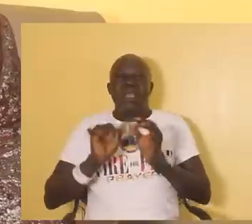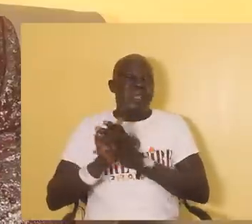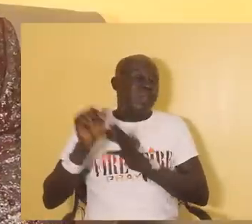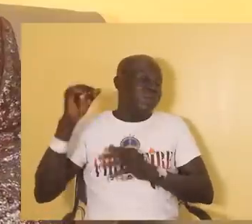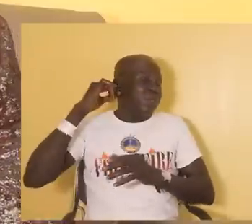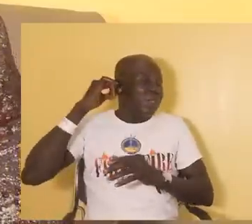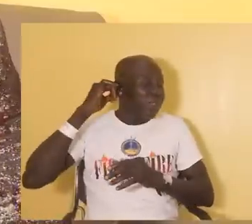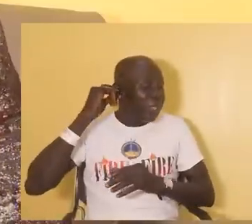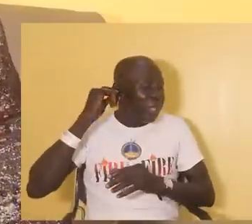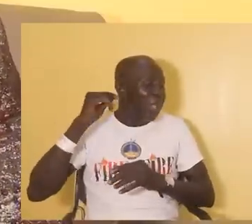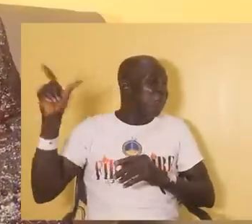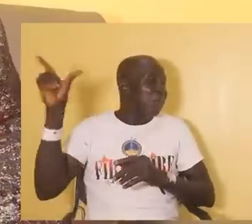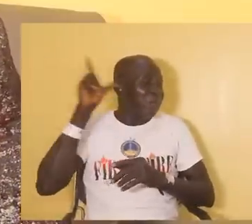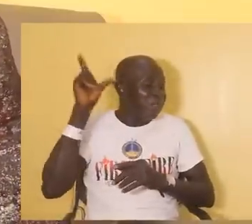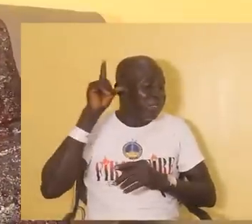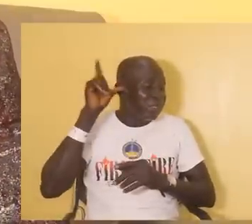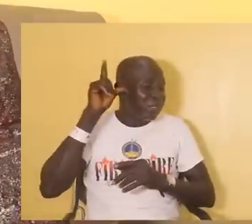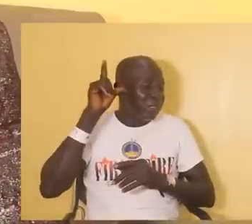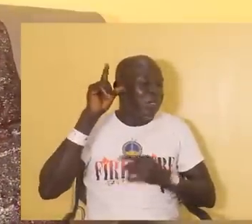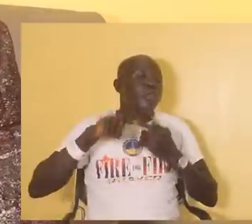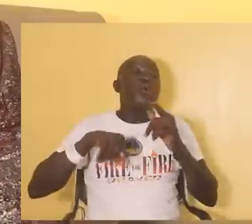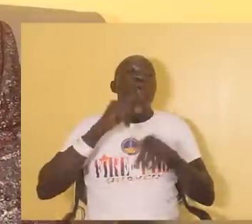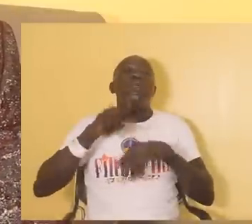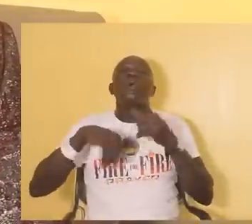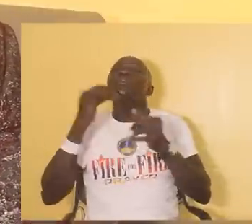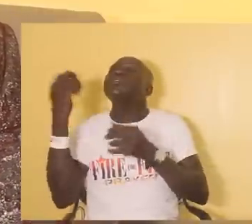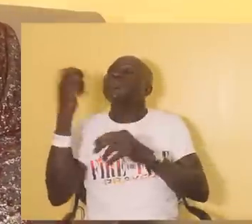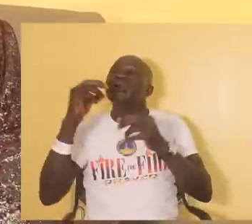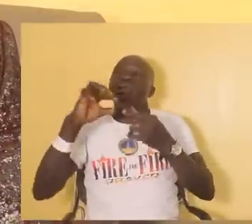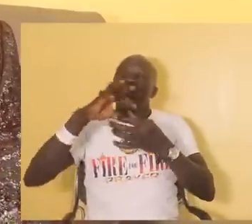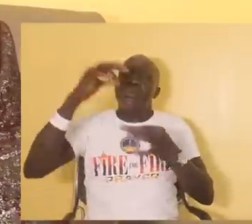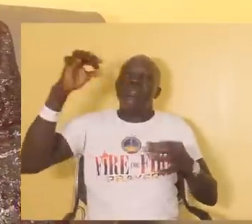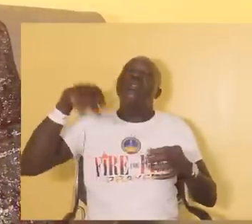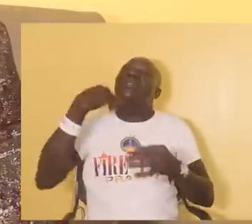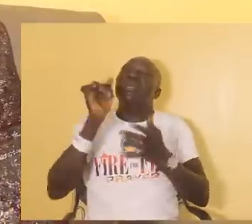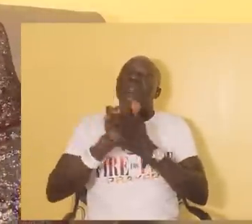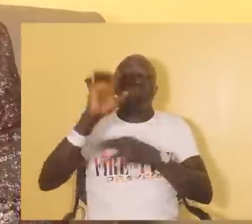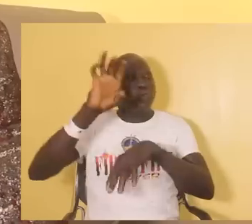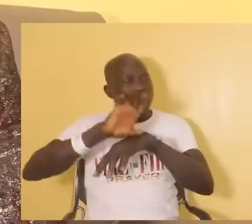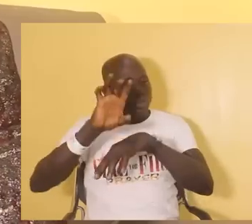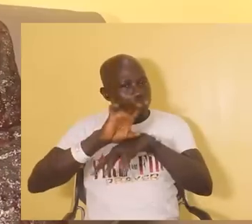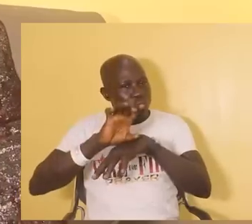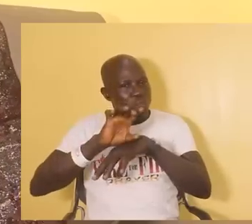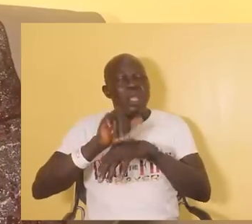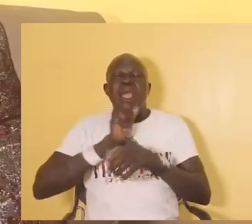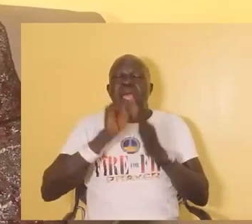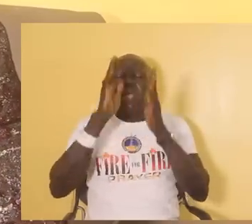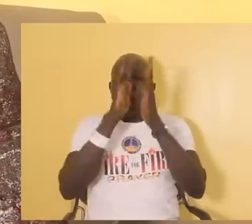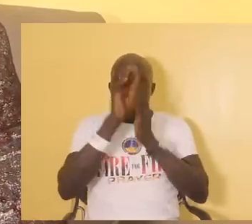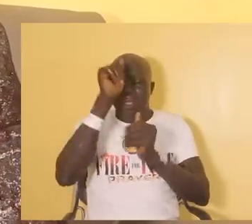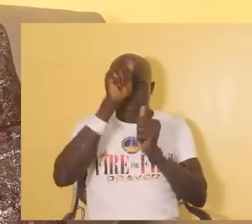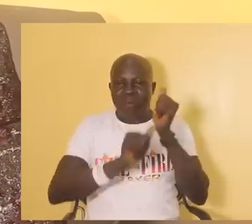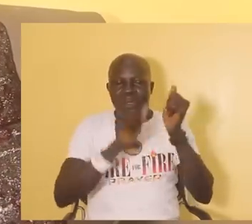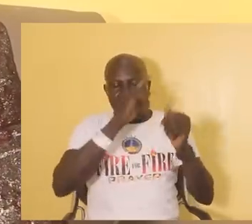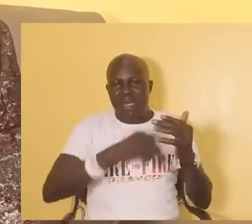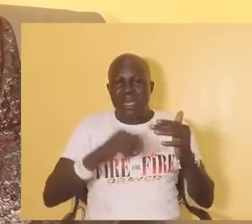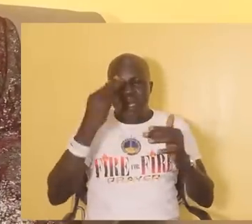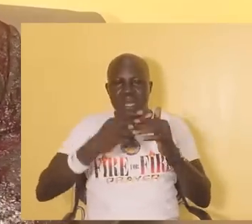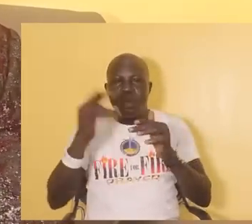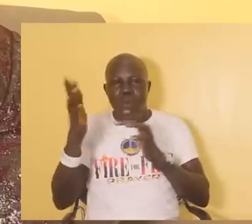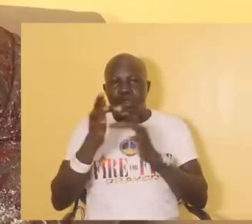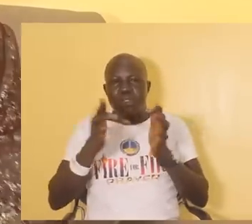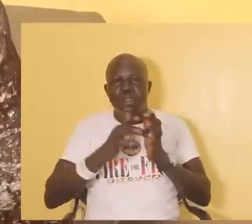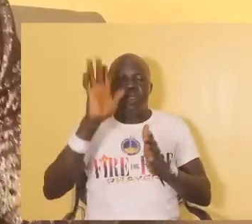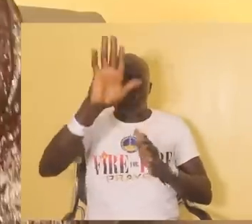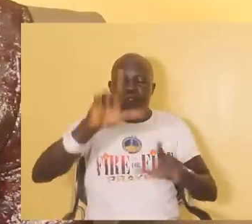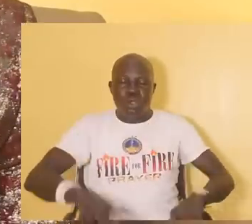that has ears. Ó gbọ́ kẹ́mi sọ. Should listen. Fún àwọn ìjọ. What the spirit tells you. Ó gbàdúrà. I pray everyone that is hearing me. Ní orúkọ Jésù. In the name of Jesus. Ayé rẹ̀